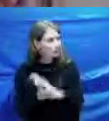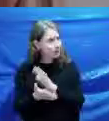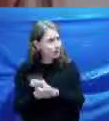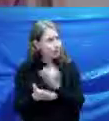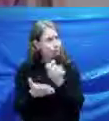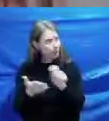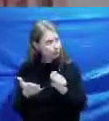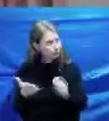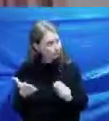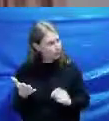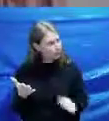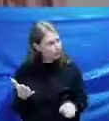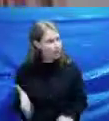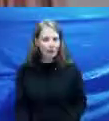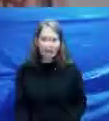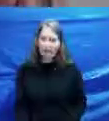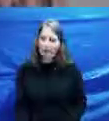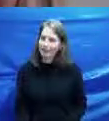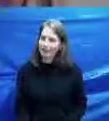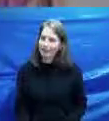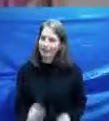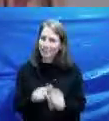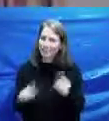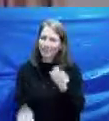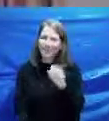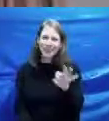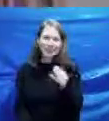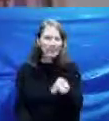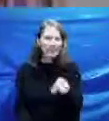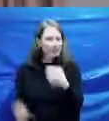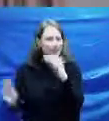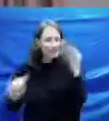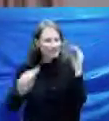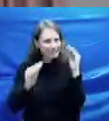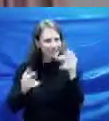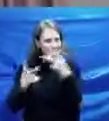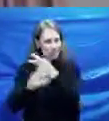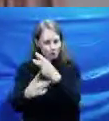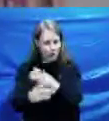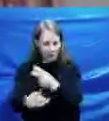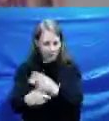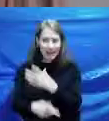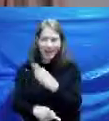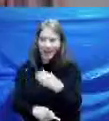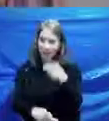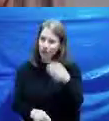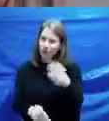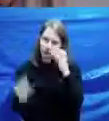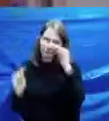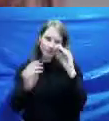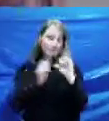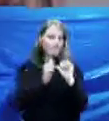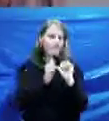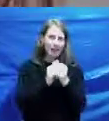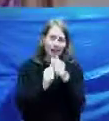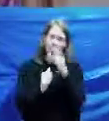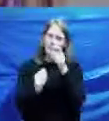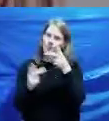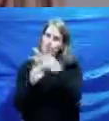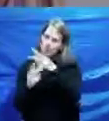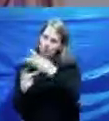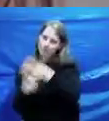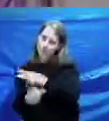6 times 6 look like, then students can start getting deeper, understanding, and you can see how, for the first